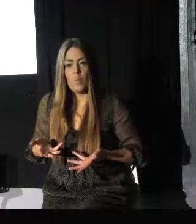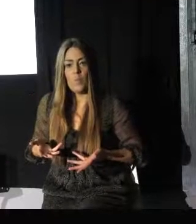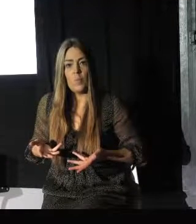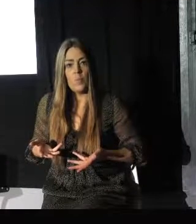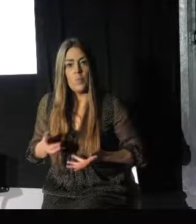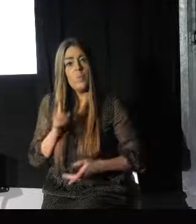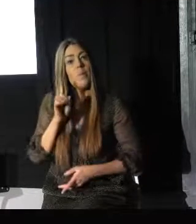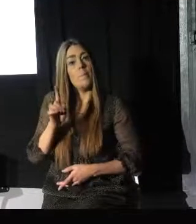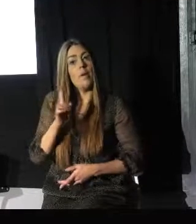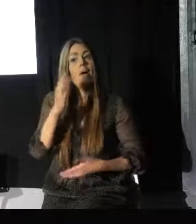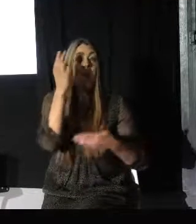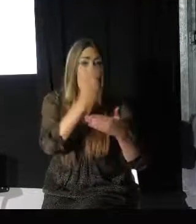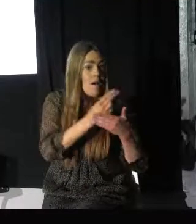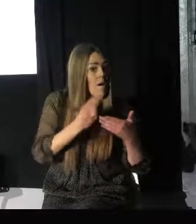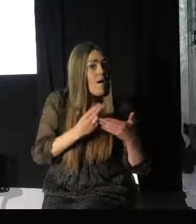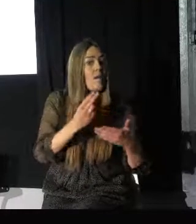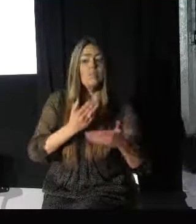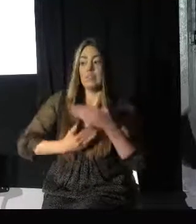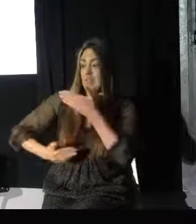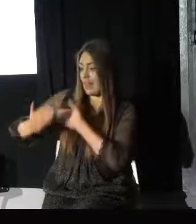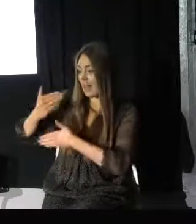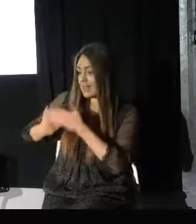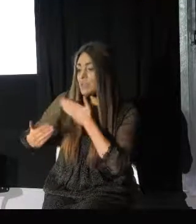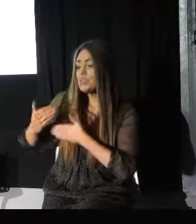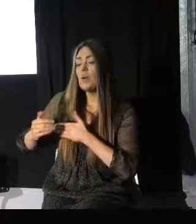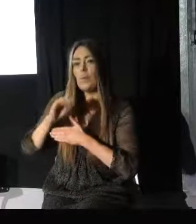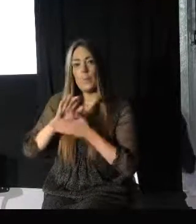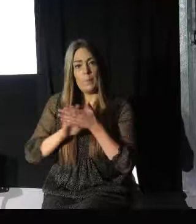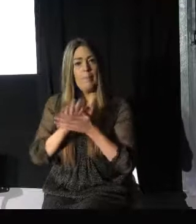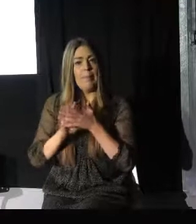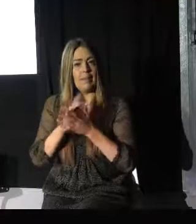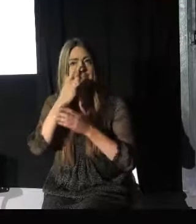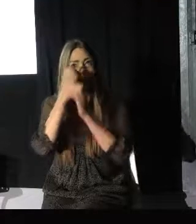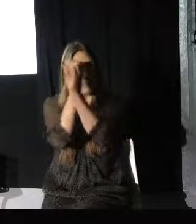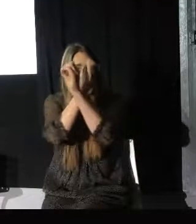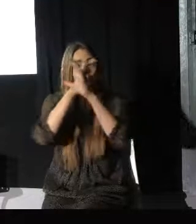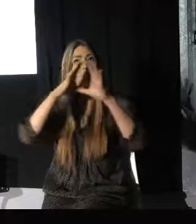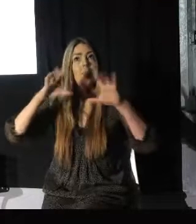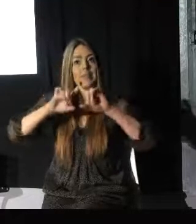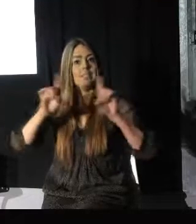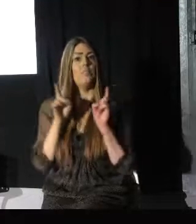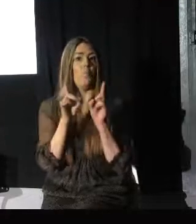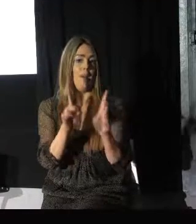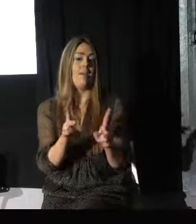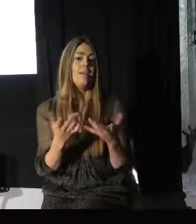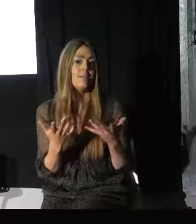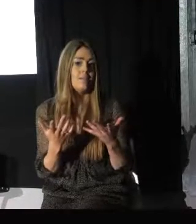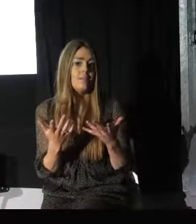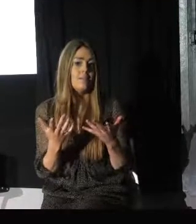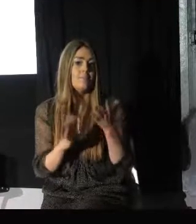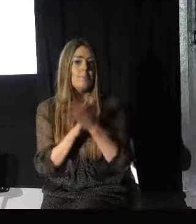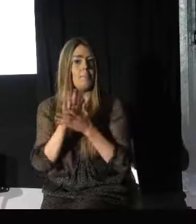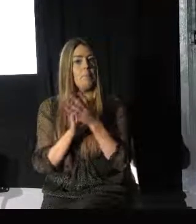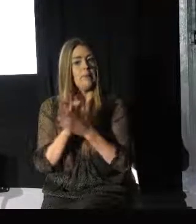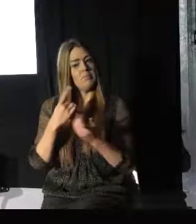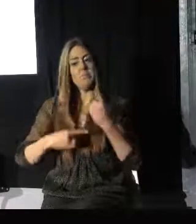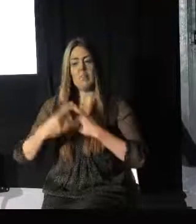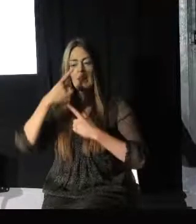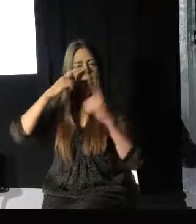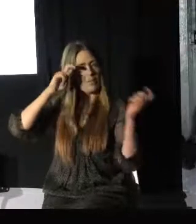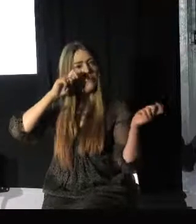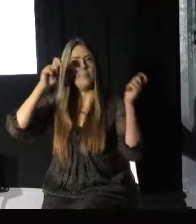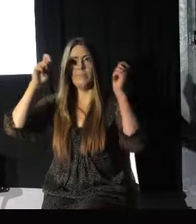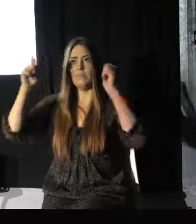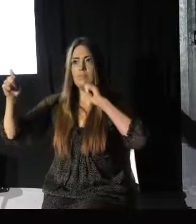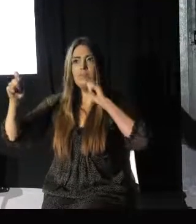But art and history will allow us to imagine the world otherwise, will allow us actually to transform